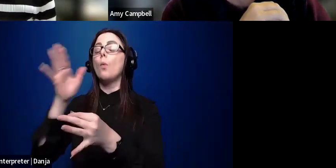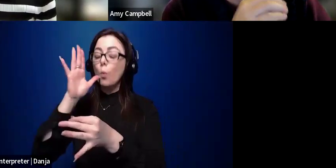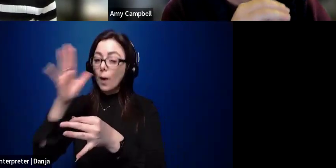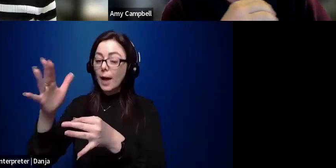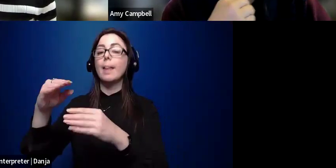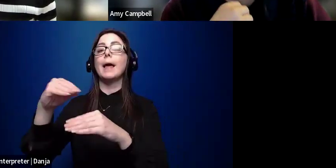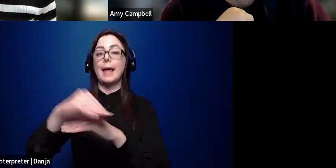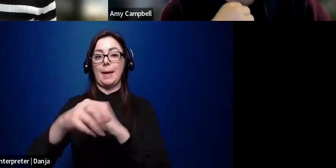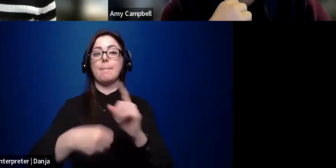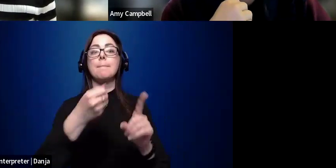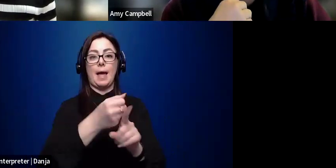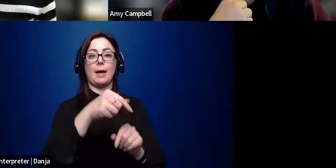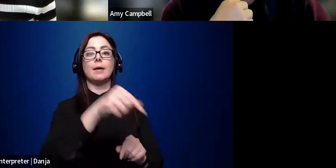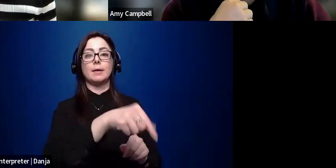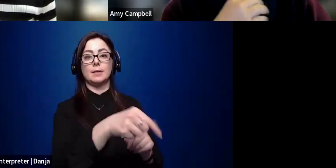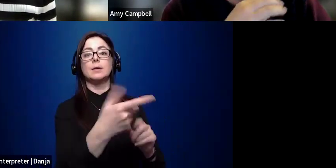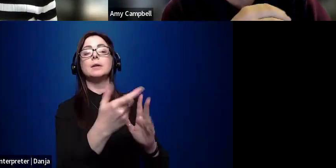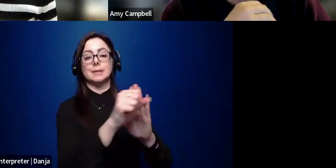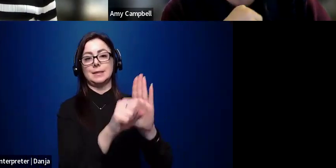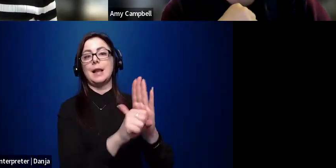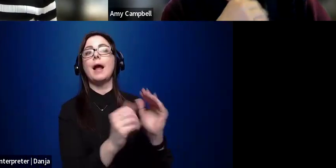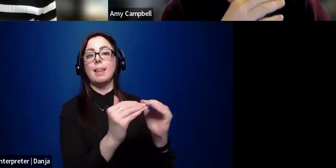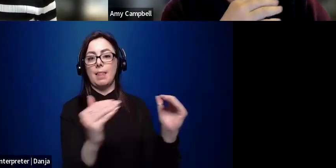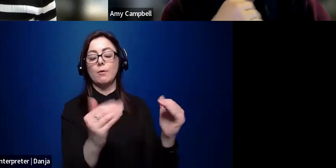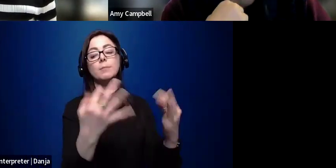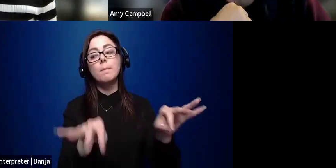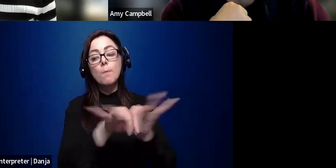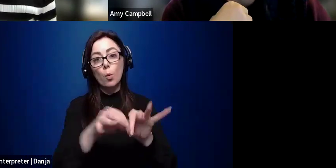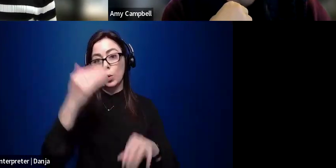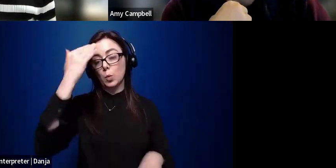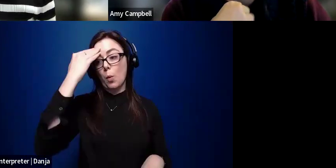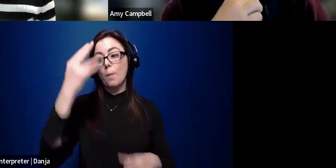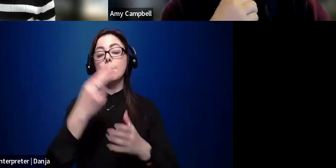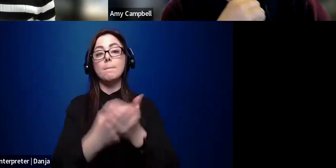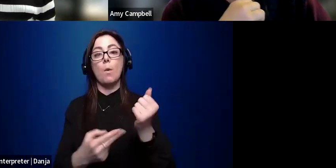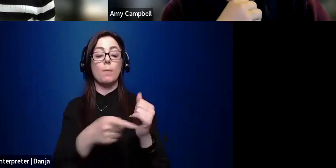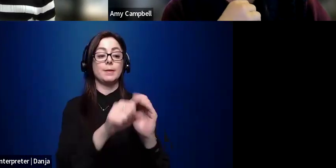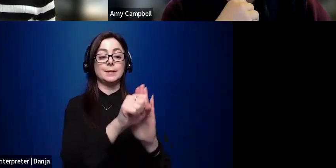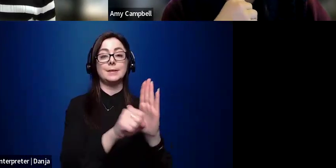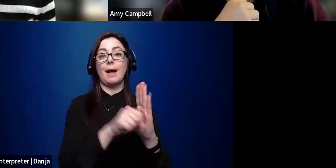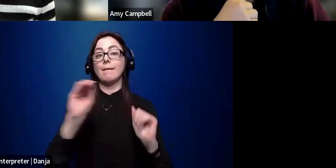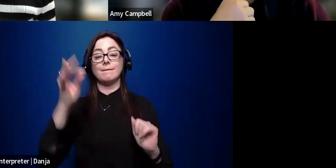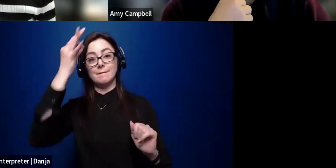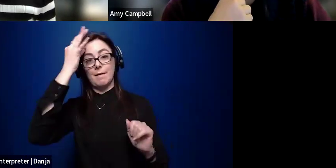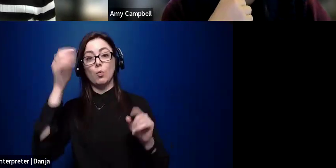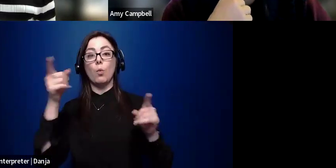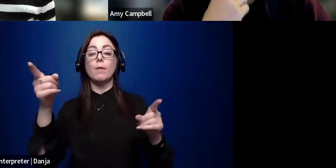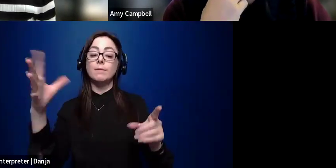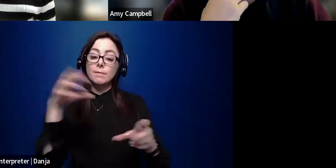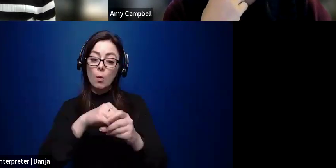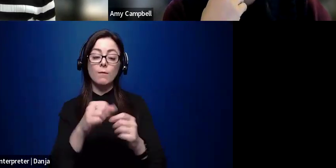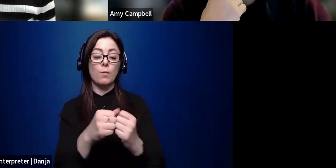also note that both federal and state, your elected officials on both state and federal have a piece of this decision